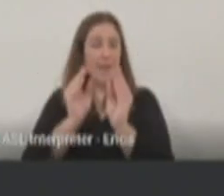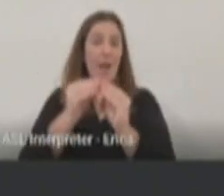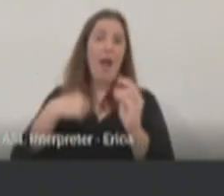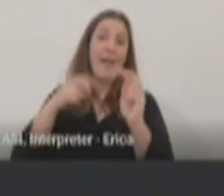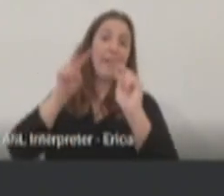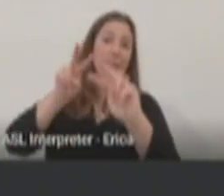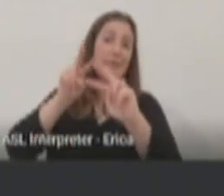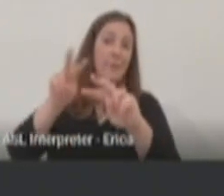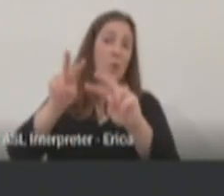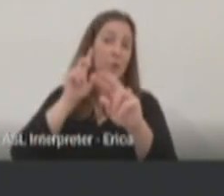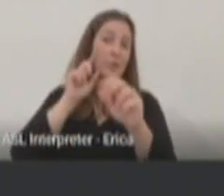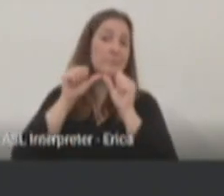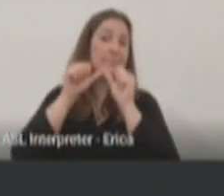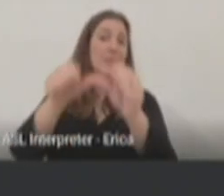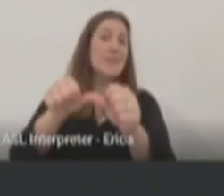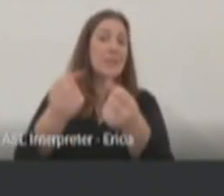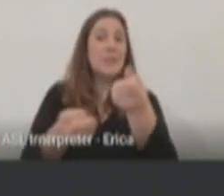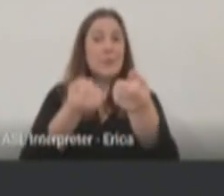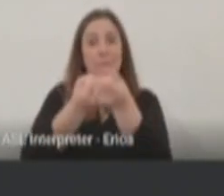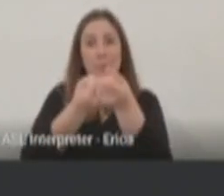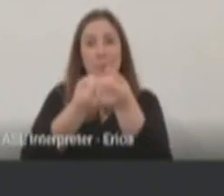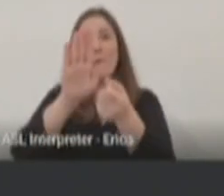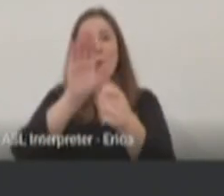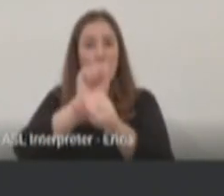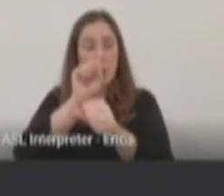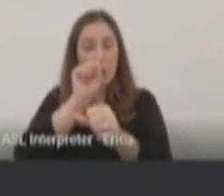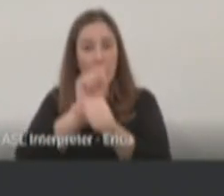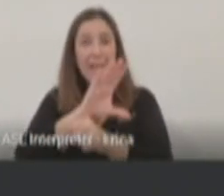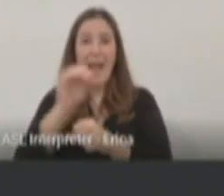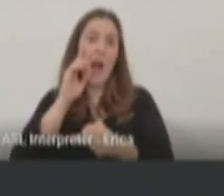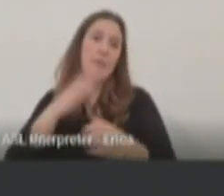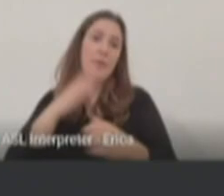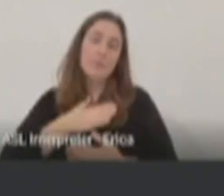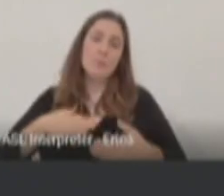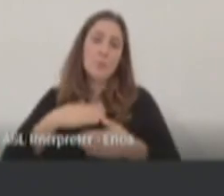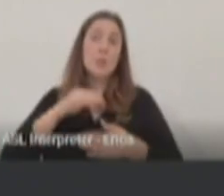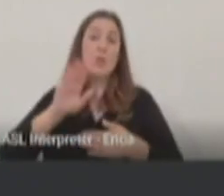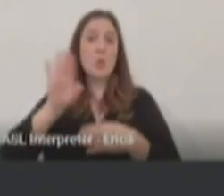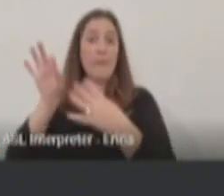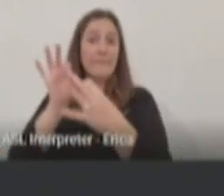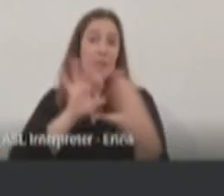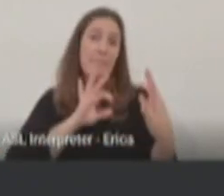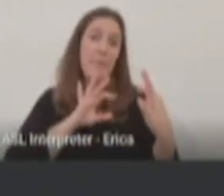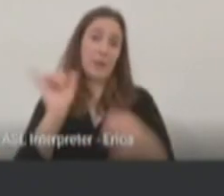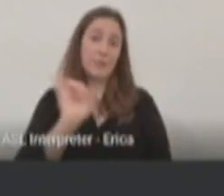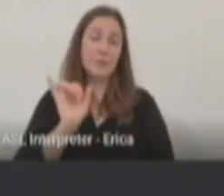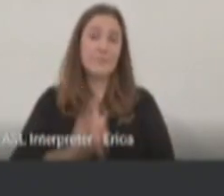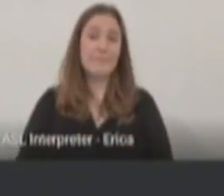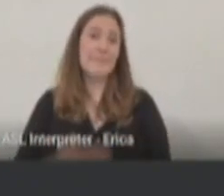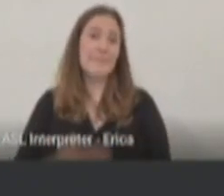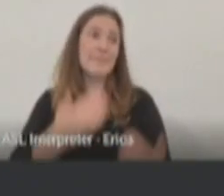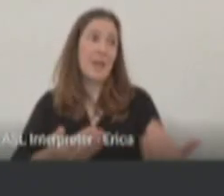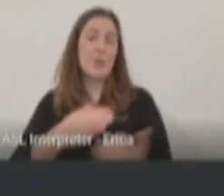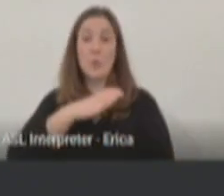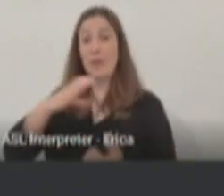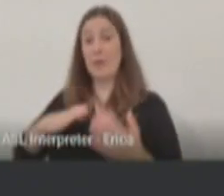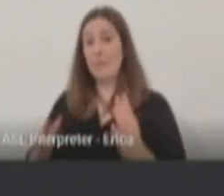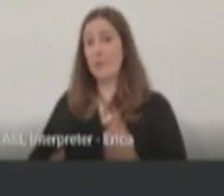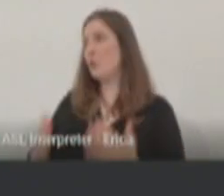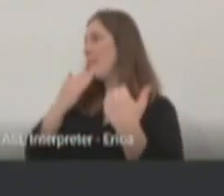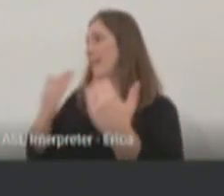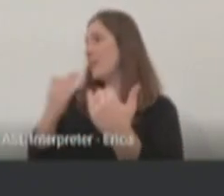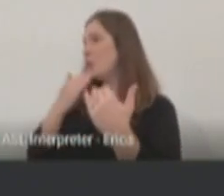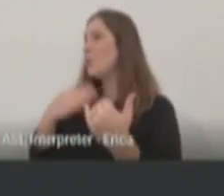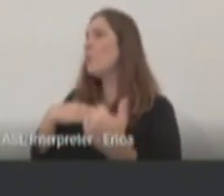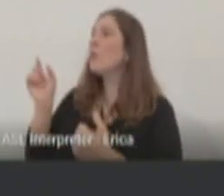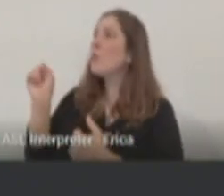continuing to support your important work and appreciate any feedback you might have. Thank you. Thank you, Chief. Could I just ask a question about